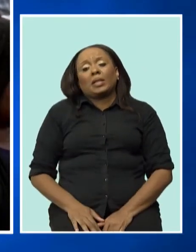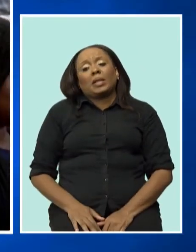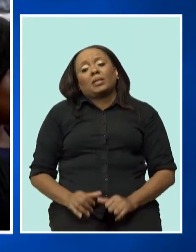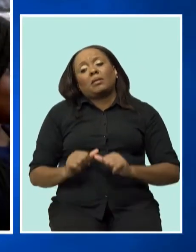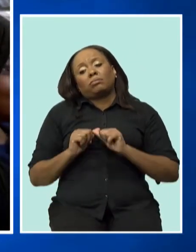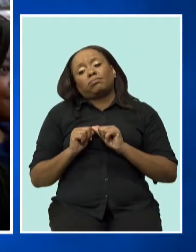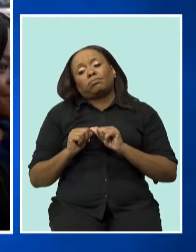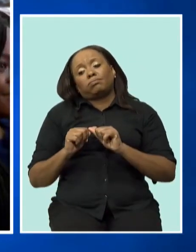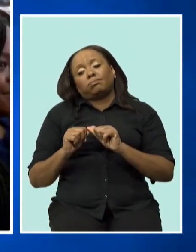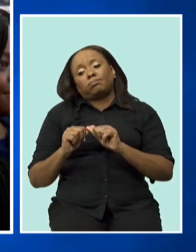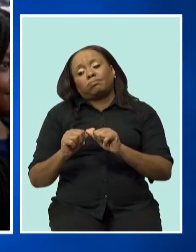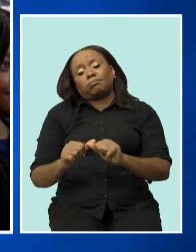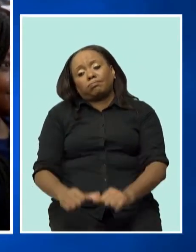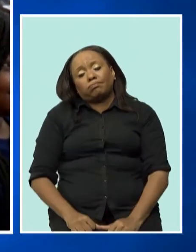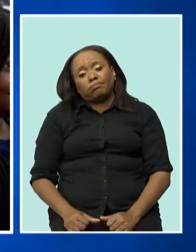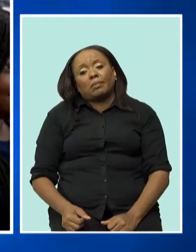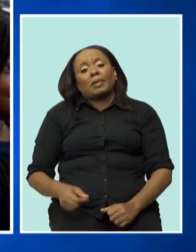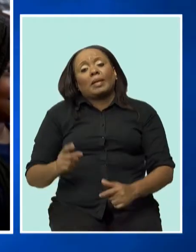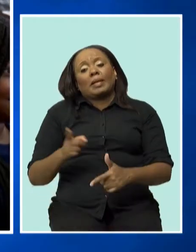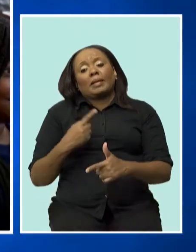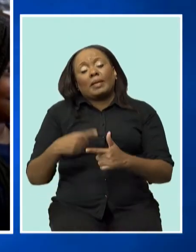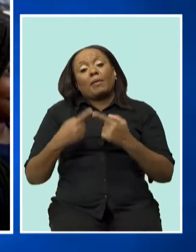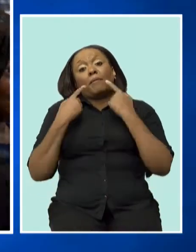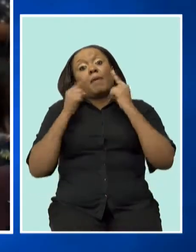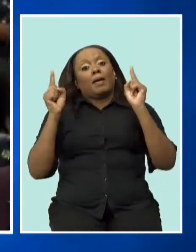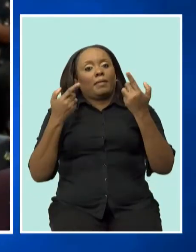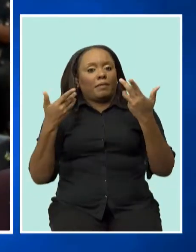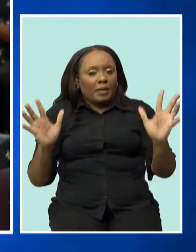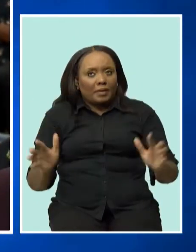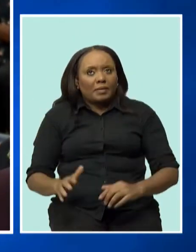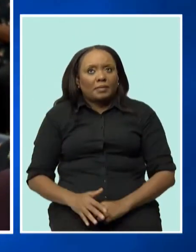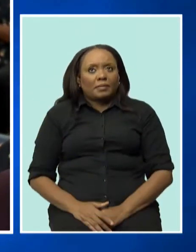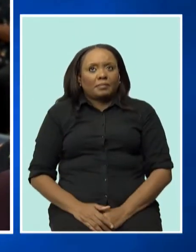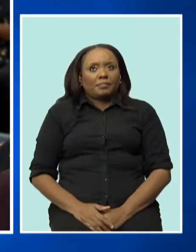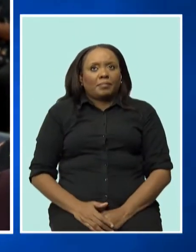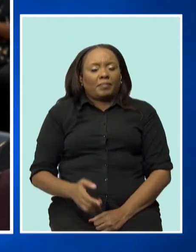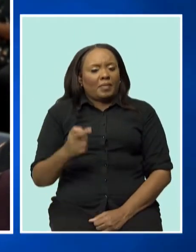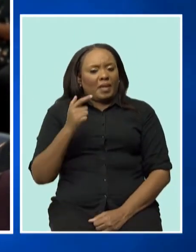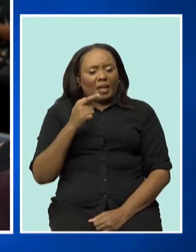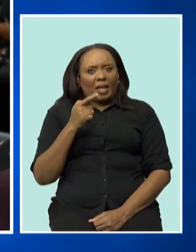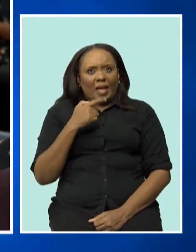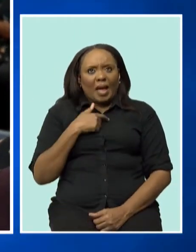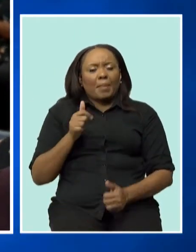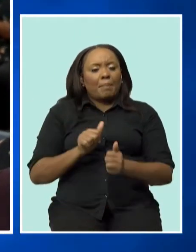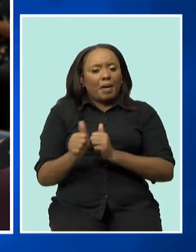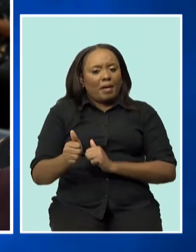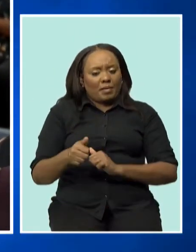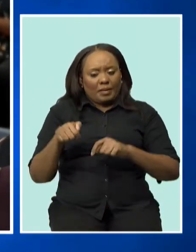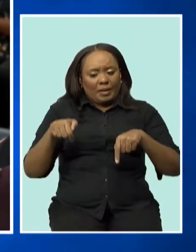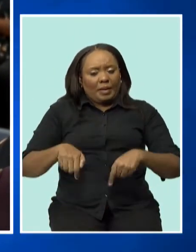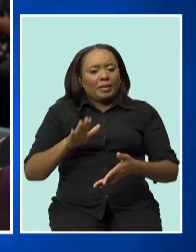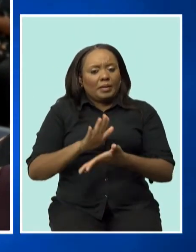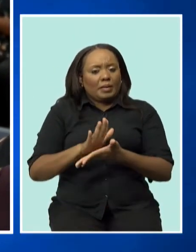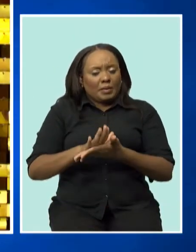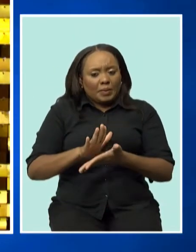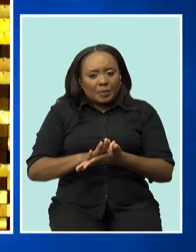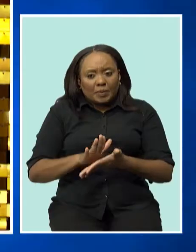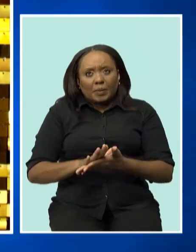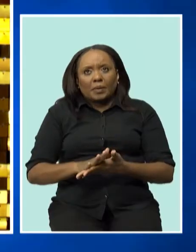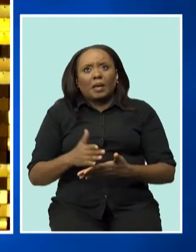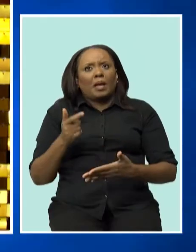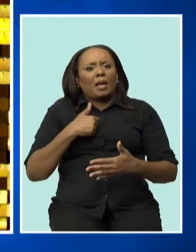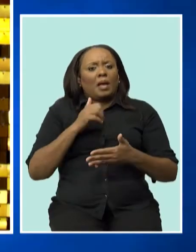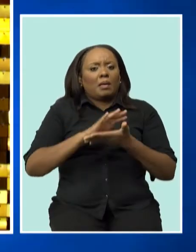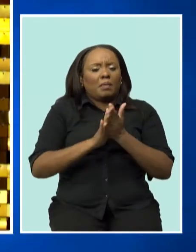end. As I became more and more comfortable in my new school environment